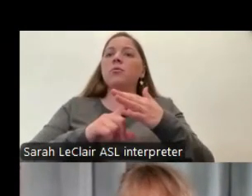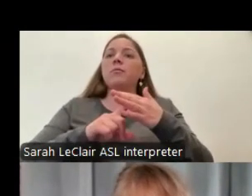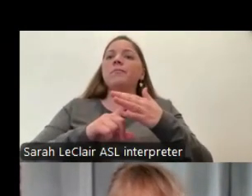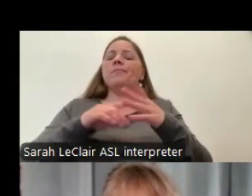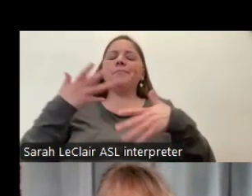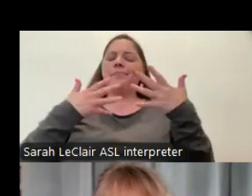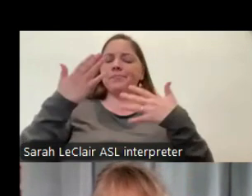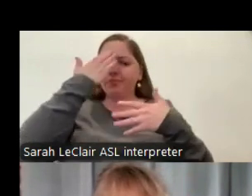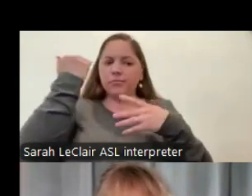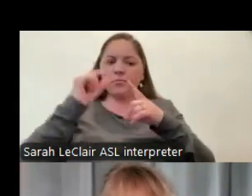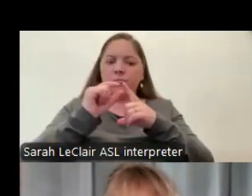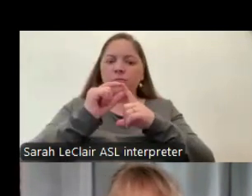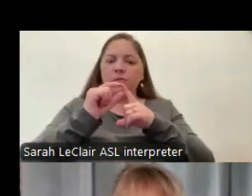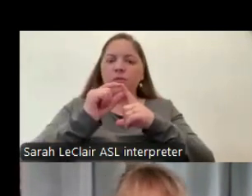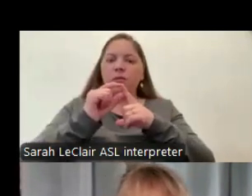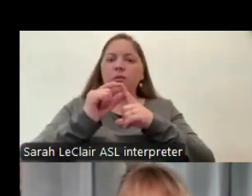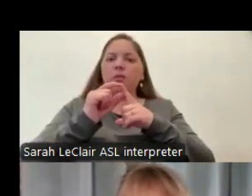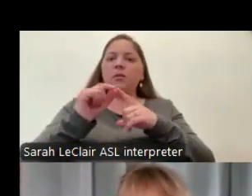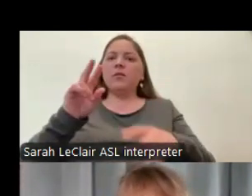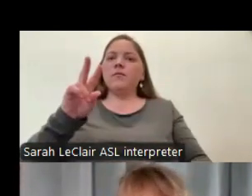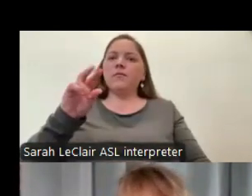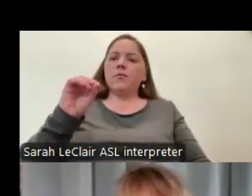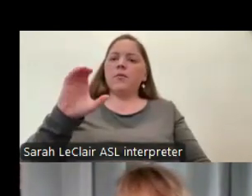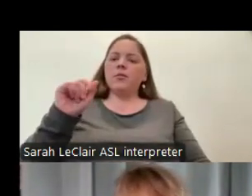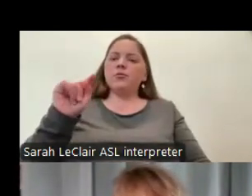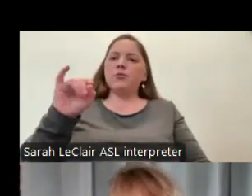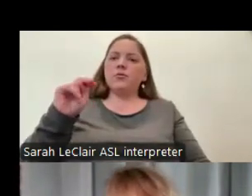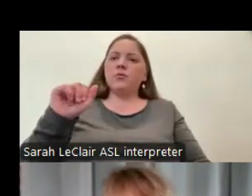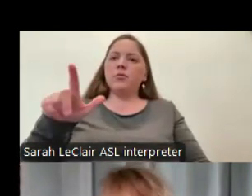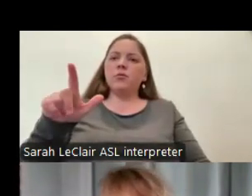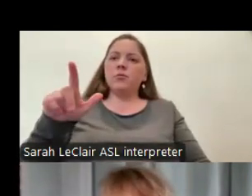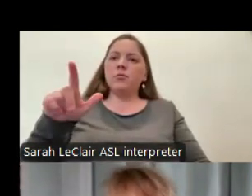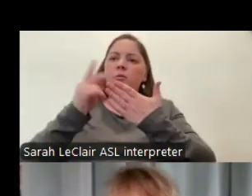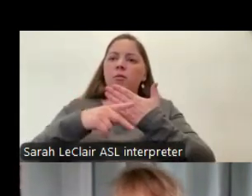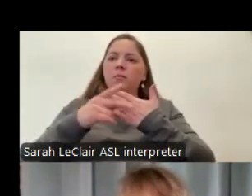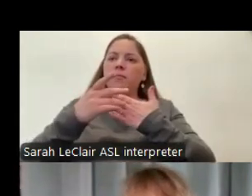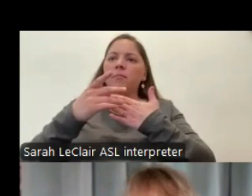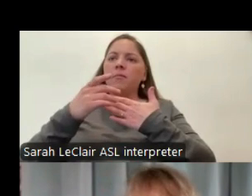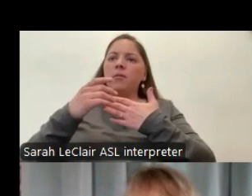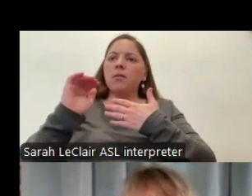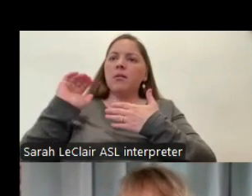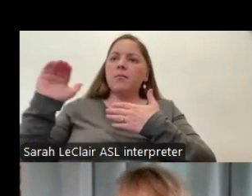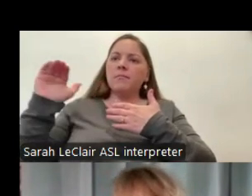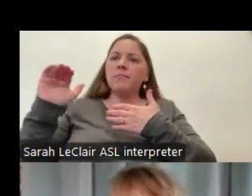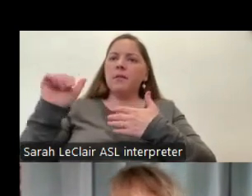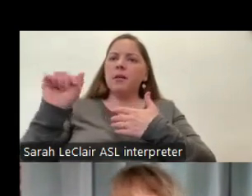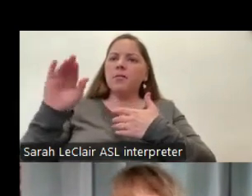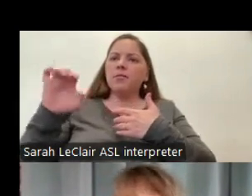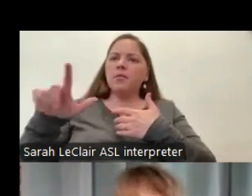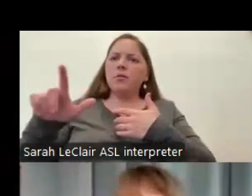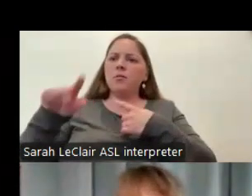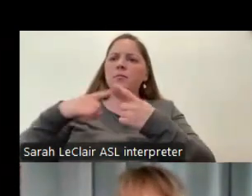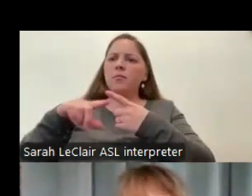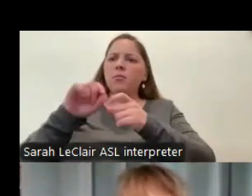what's the word I'm looking, vocational programs in college. I'm having Ariel help me bring out the workforce